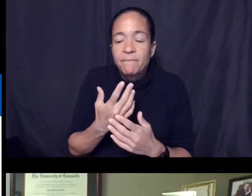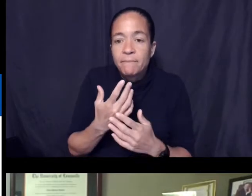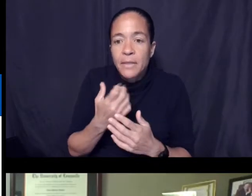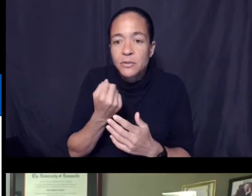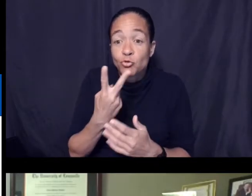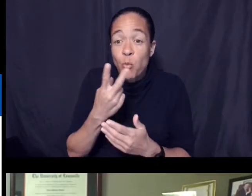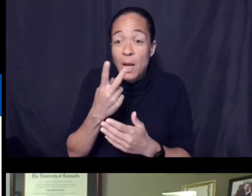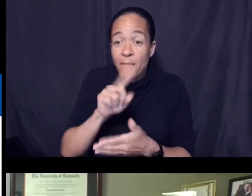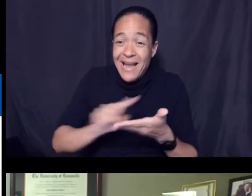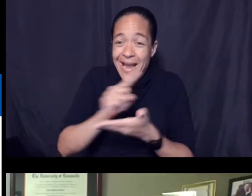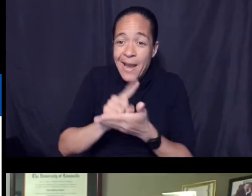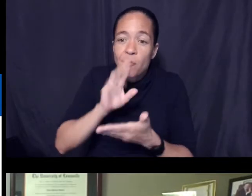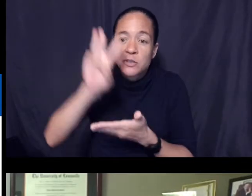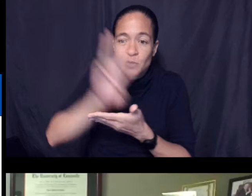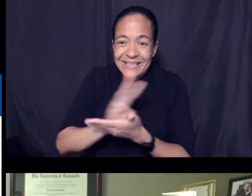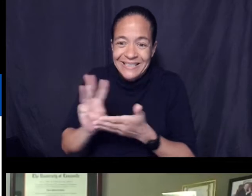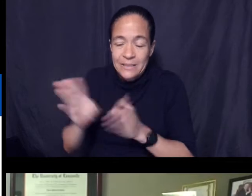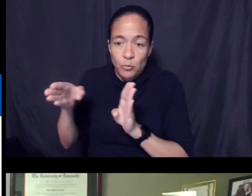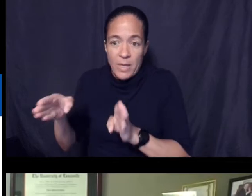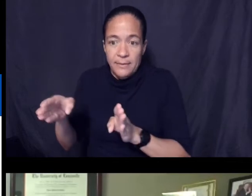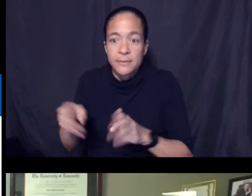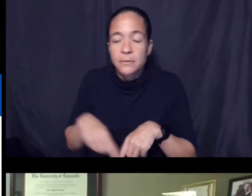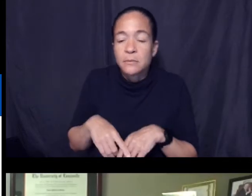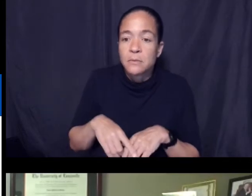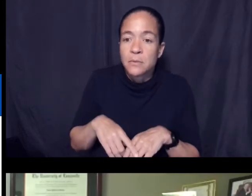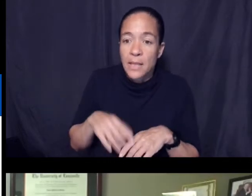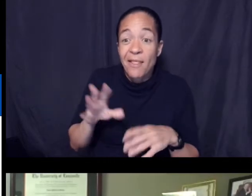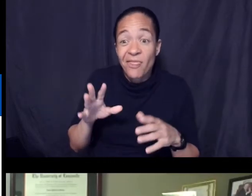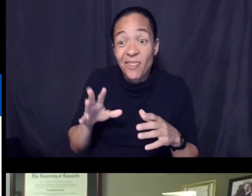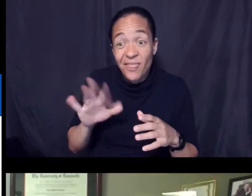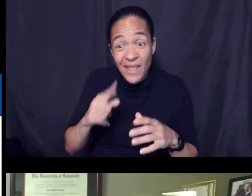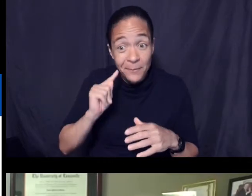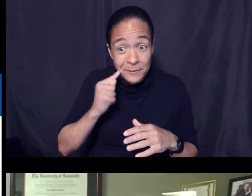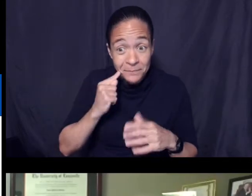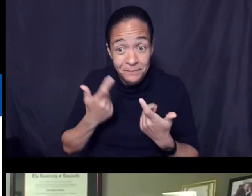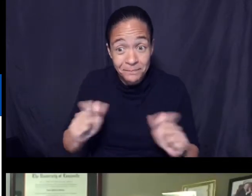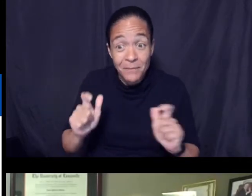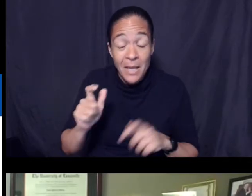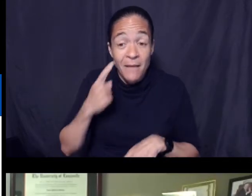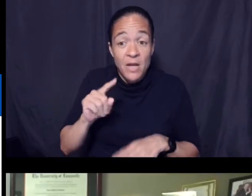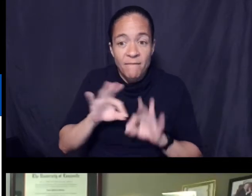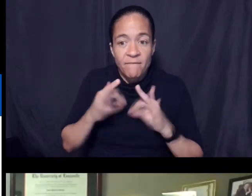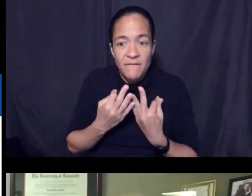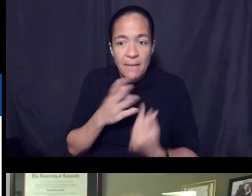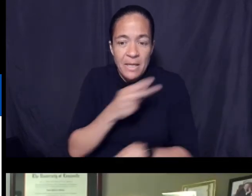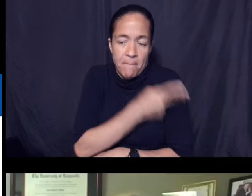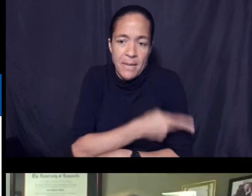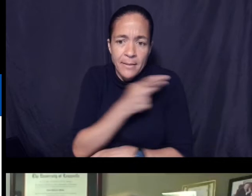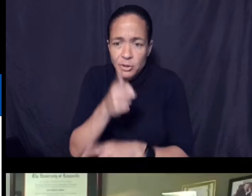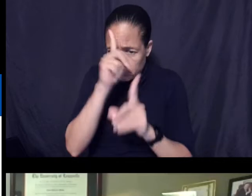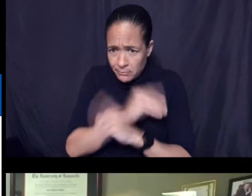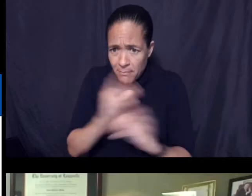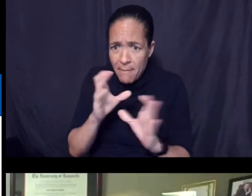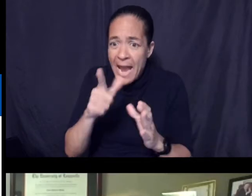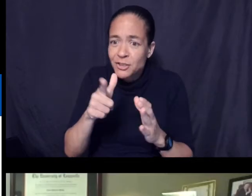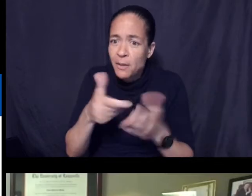for 6 weeks. Okay, and basically this was a big deal for patients and families because if you can imagine, you just had a